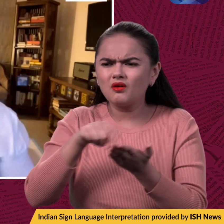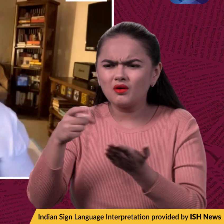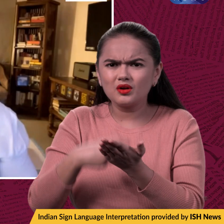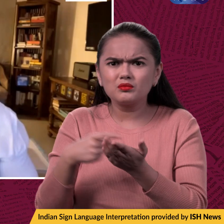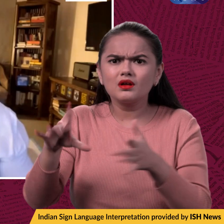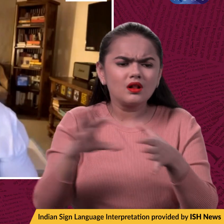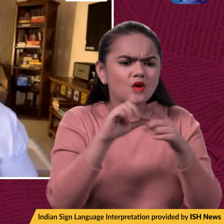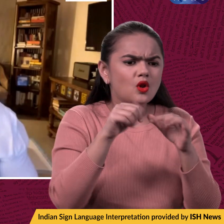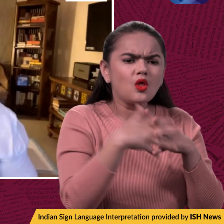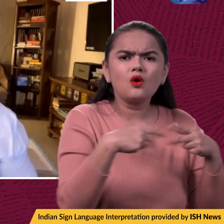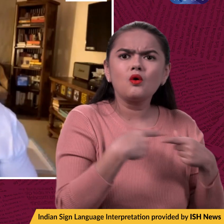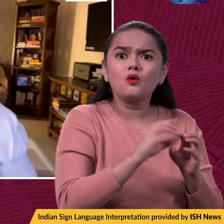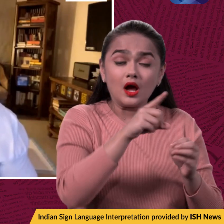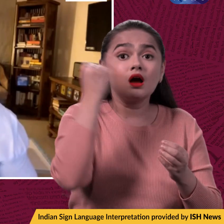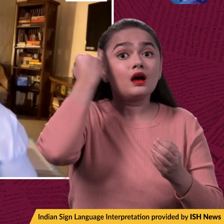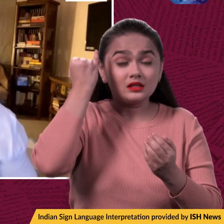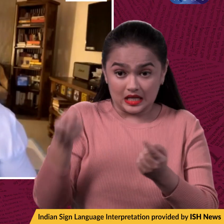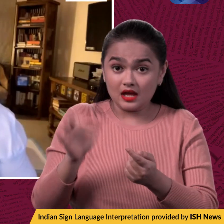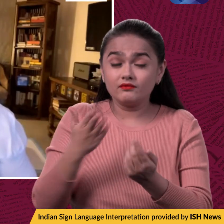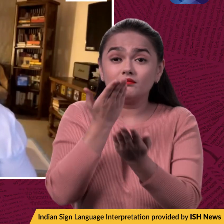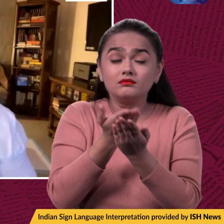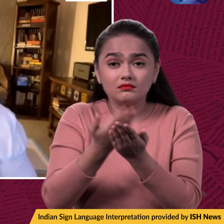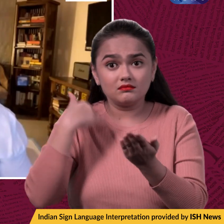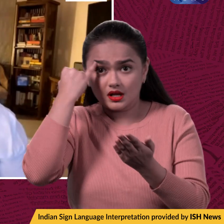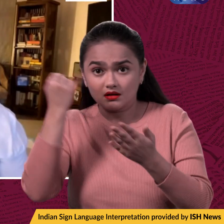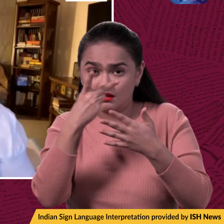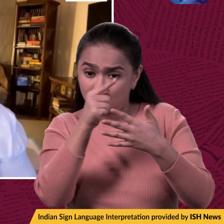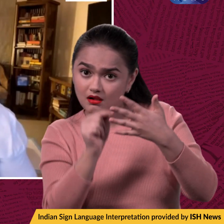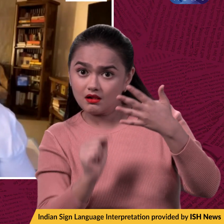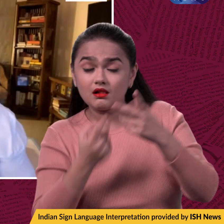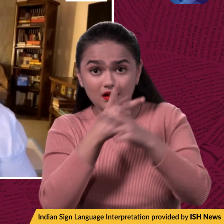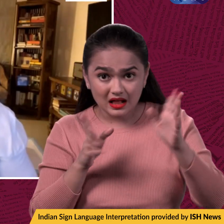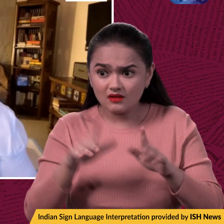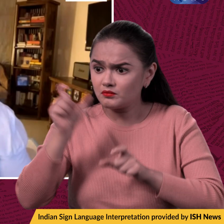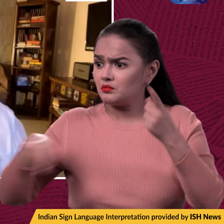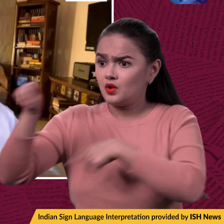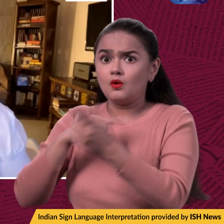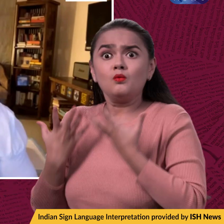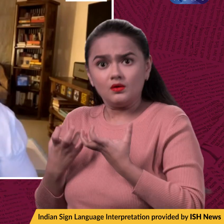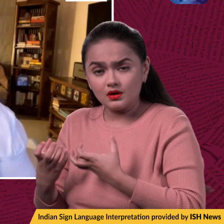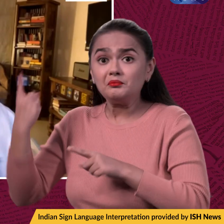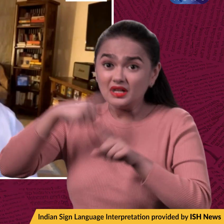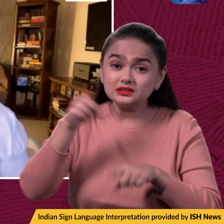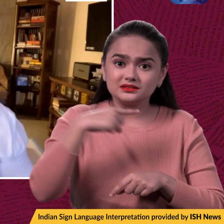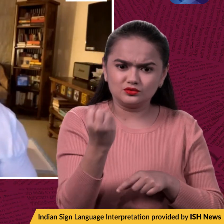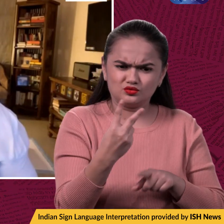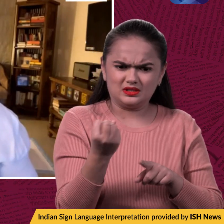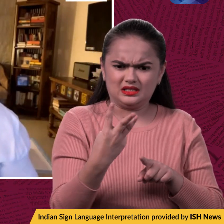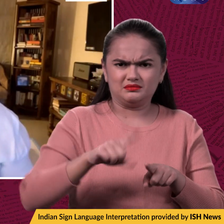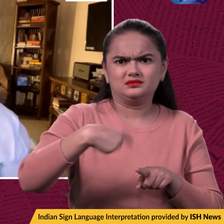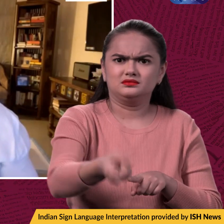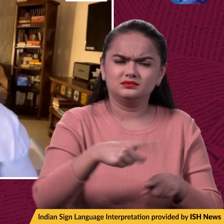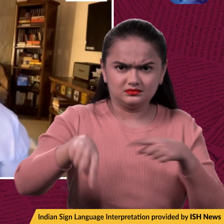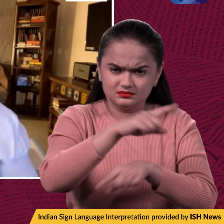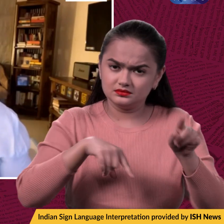With regard to those laws, there are suggestions in that report," he says, "that are of great public interest." He also added that in the next 2 to 3 months, he will